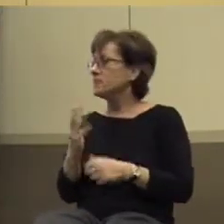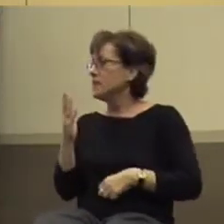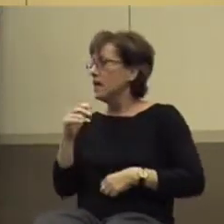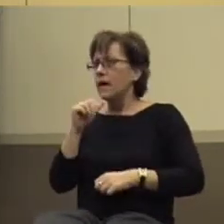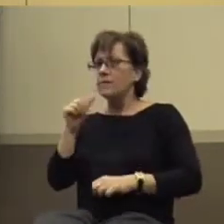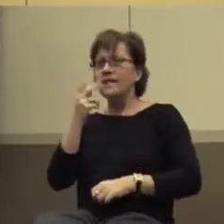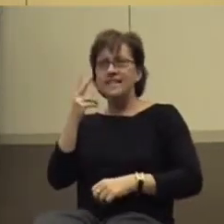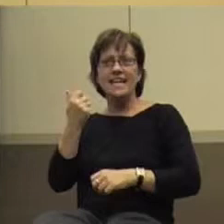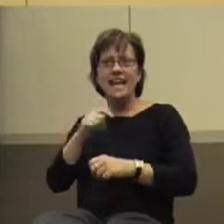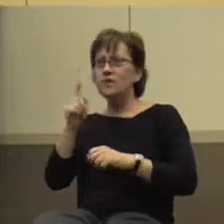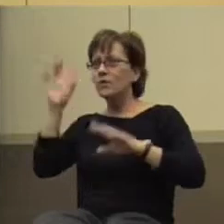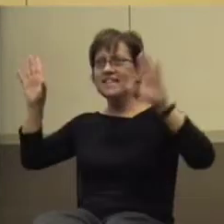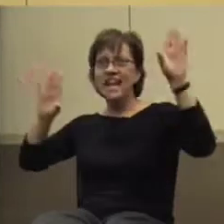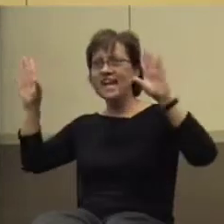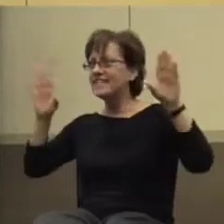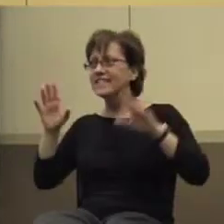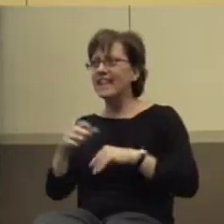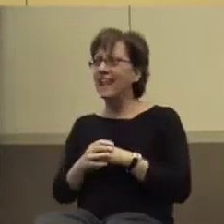no.